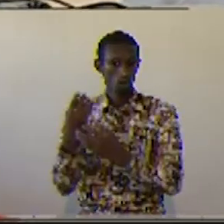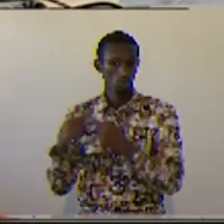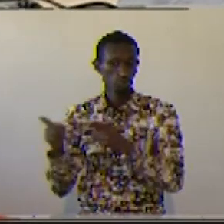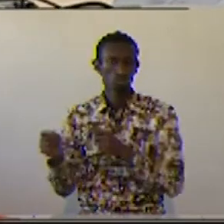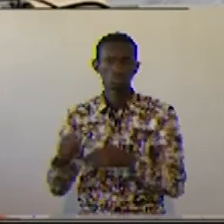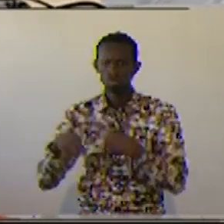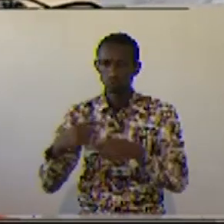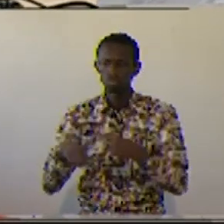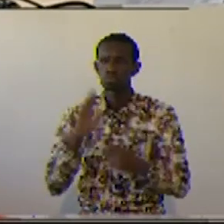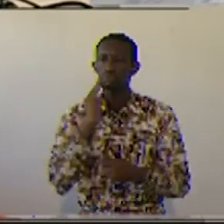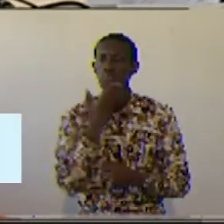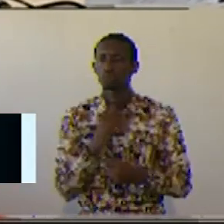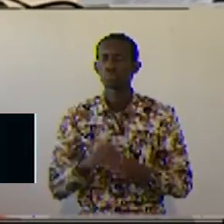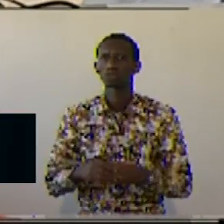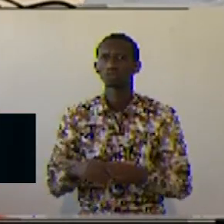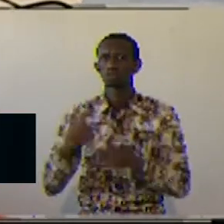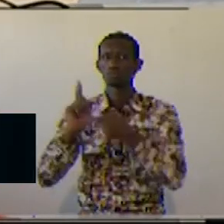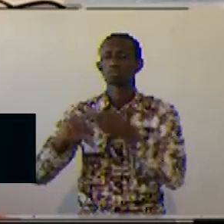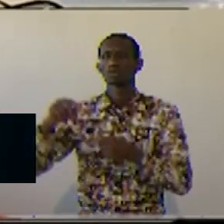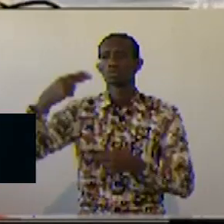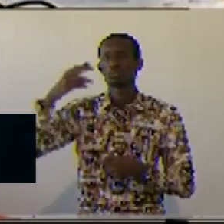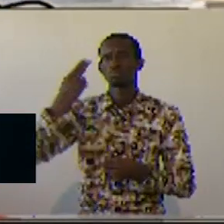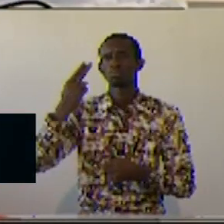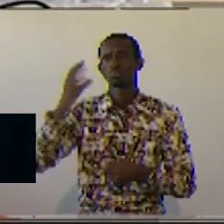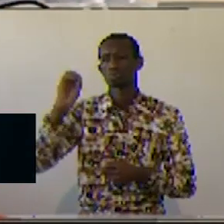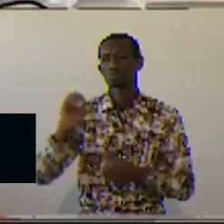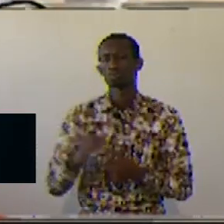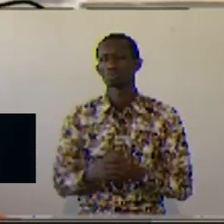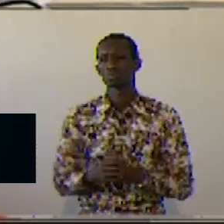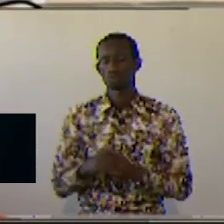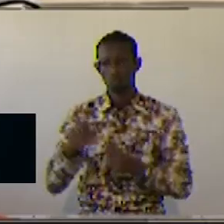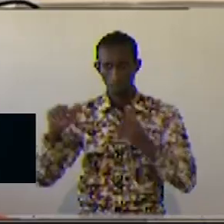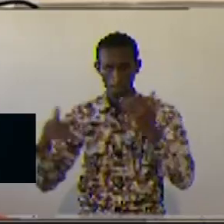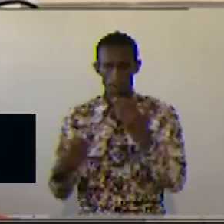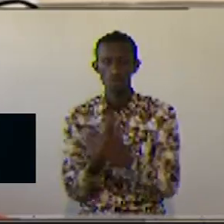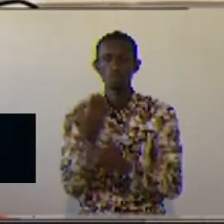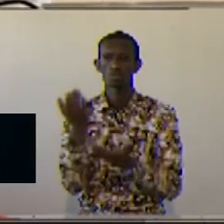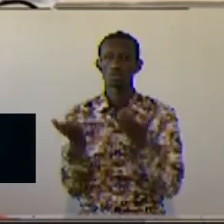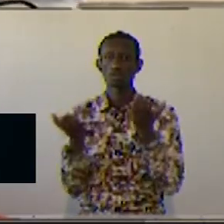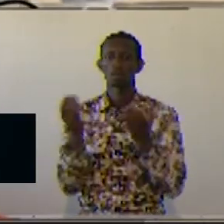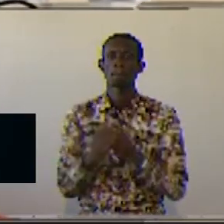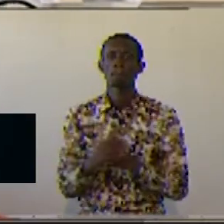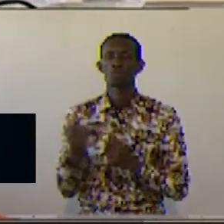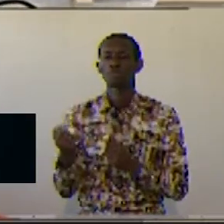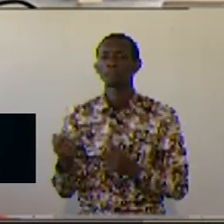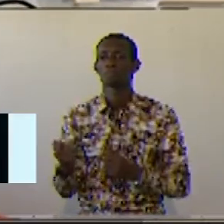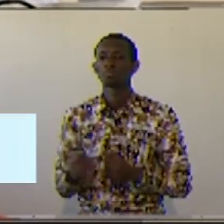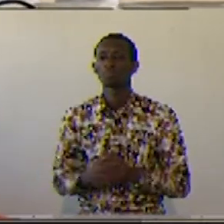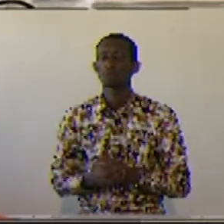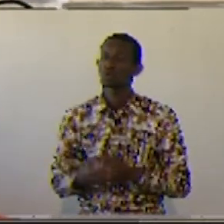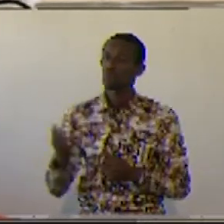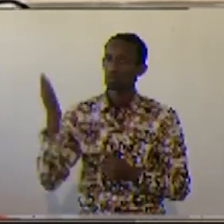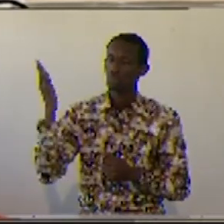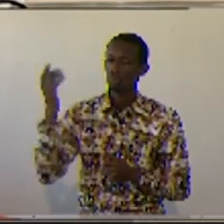water if the reaction is neutralization. And then you balance. we have one chlorine here, but here we